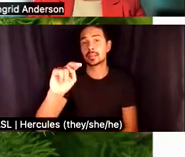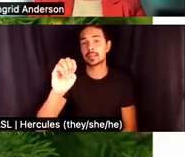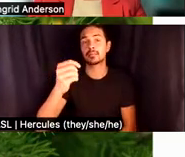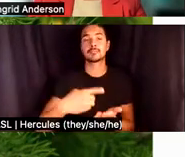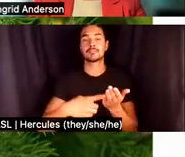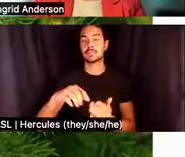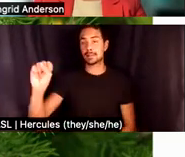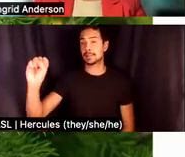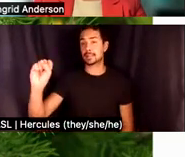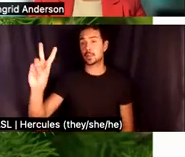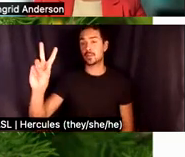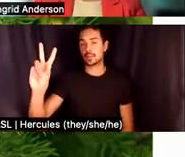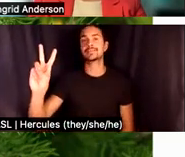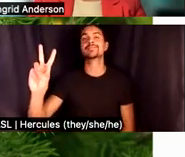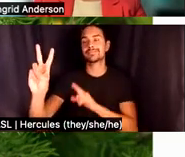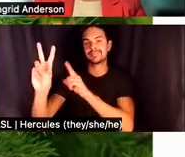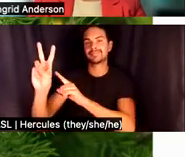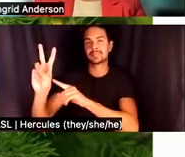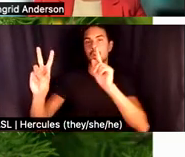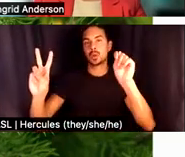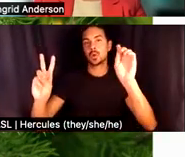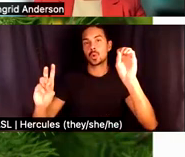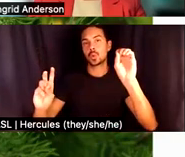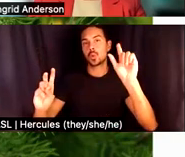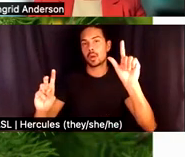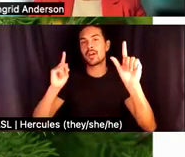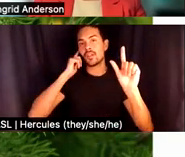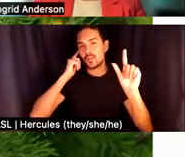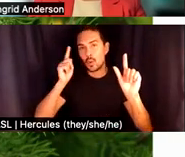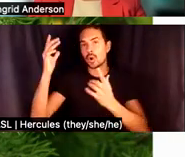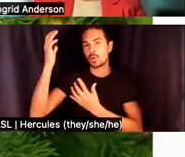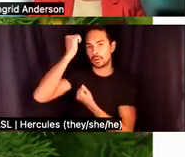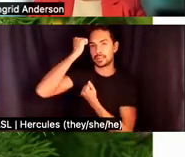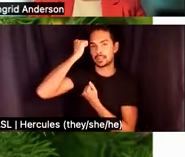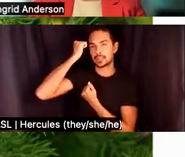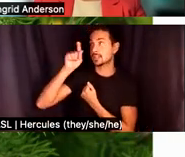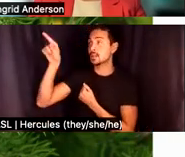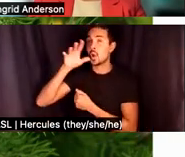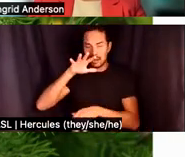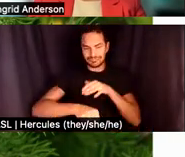violence being a tool of colonization, and all the different ways that